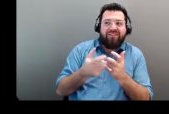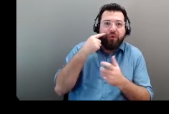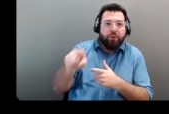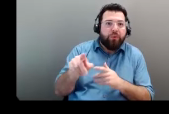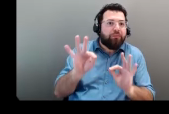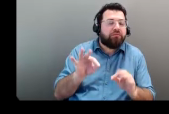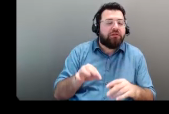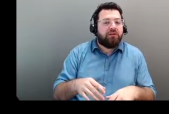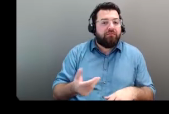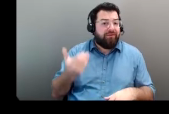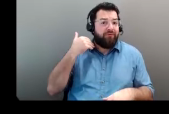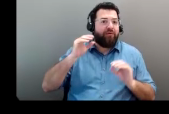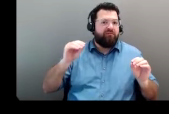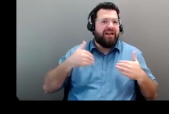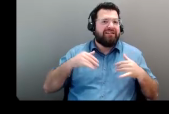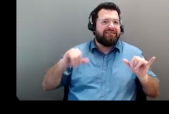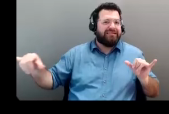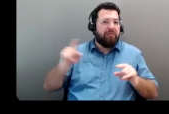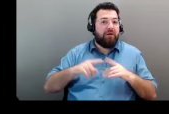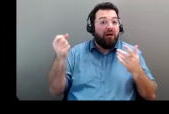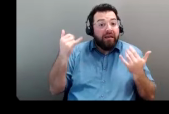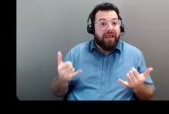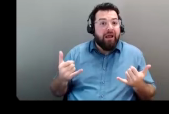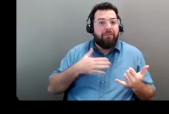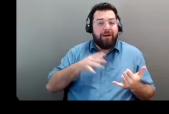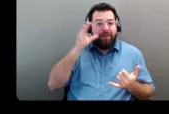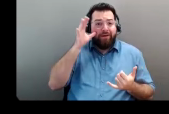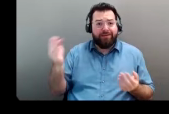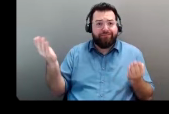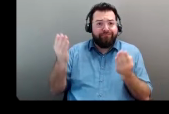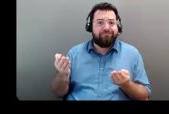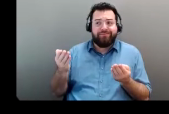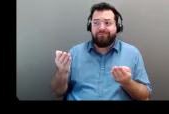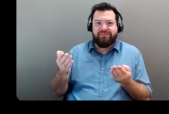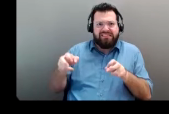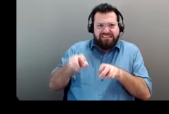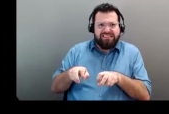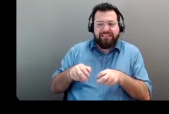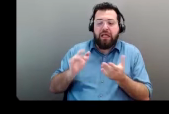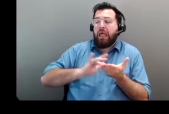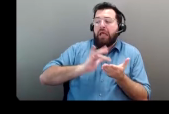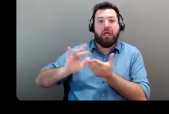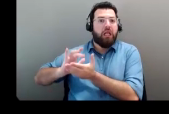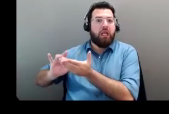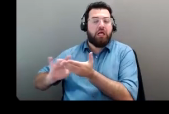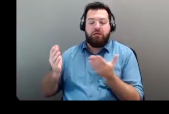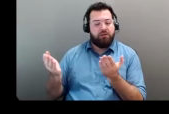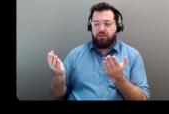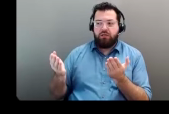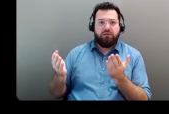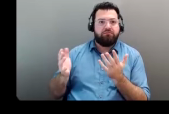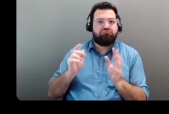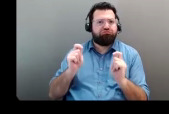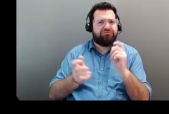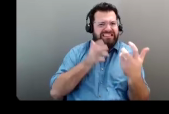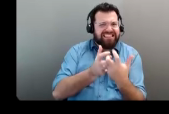but now my parents sit side by side looking at completely different, custom information that's tailored